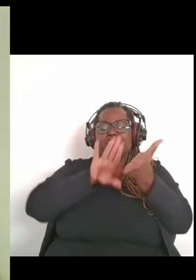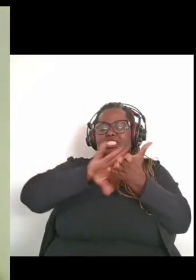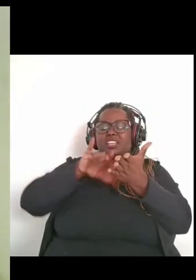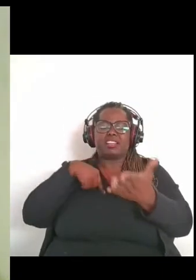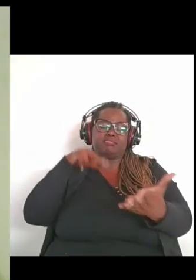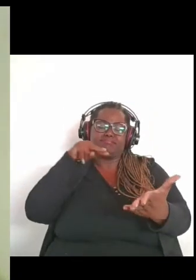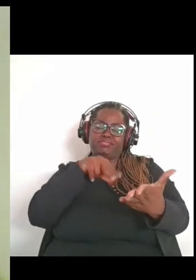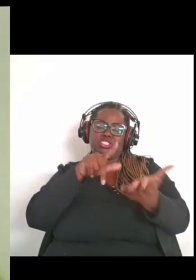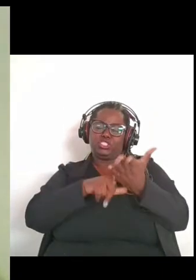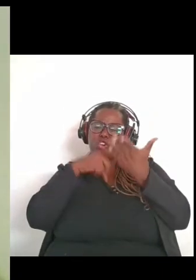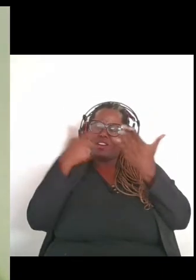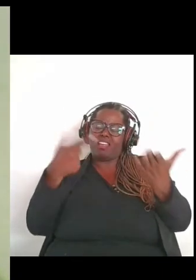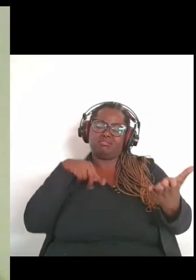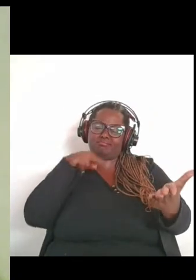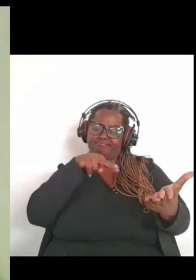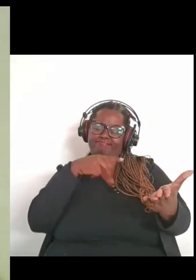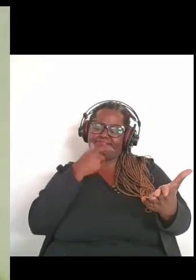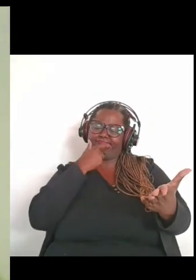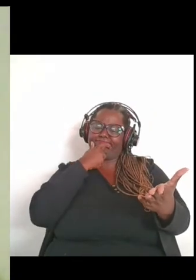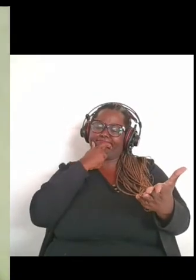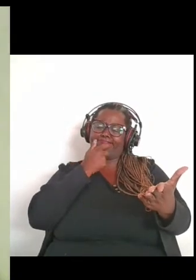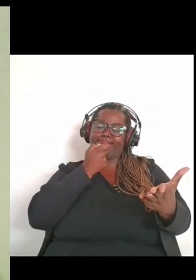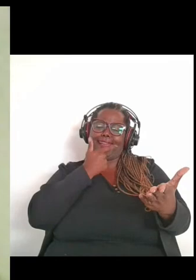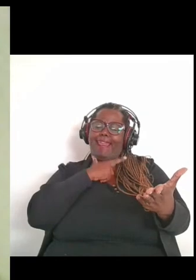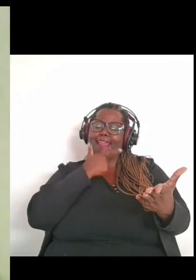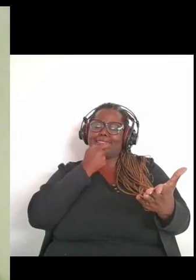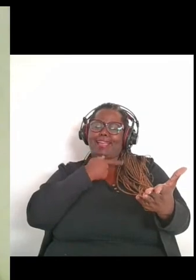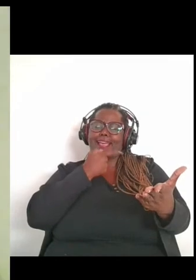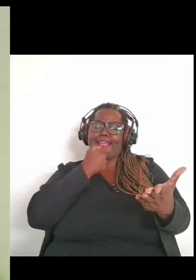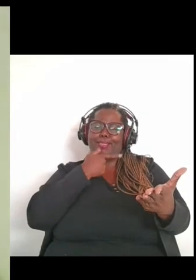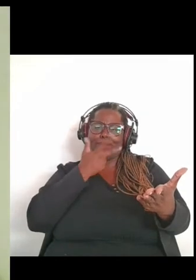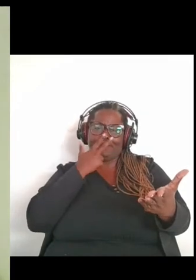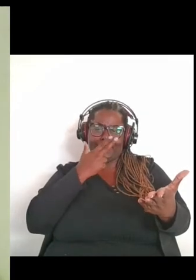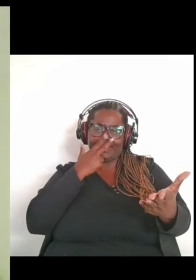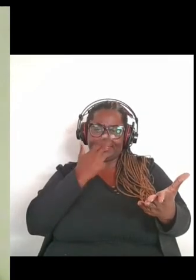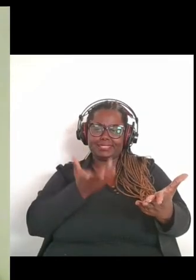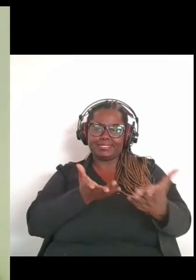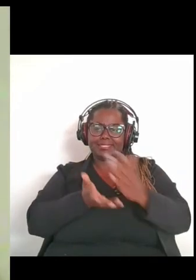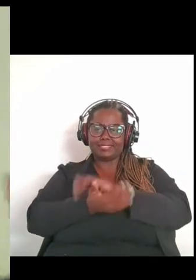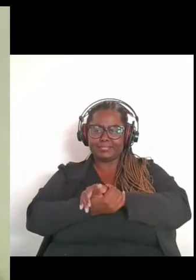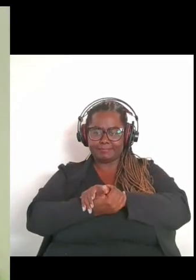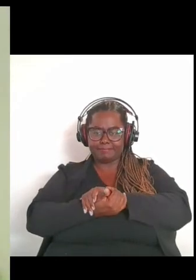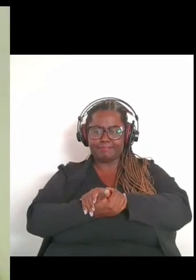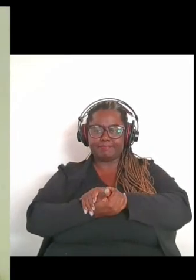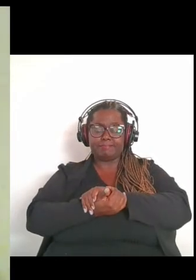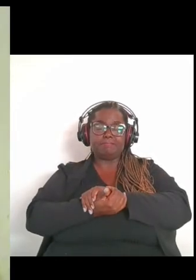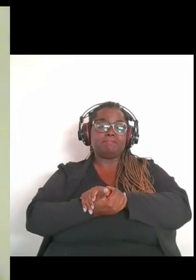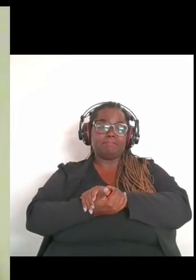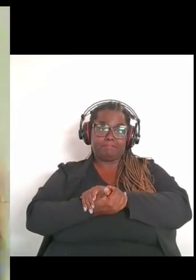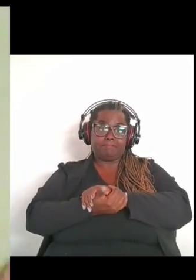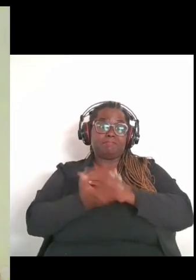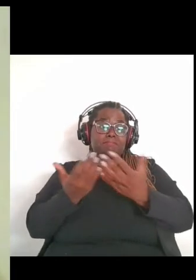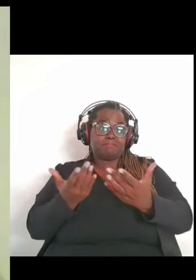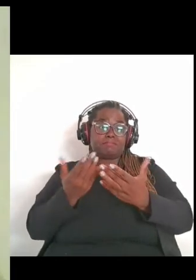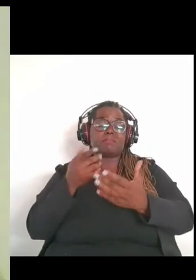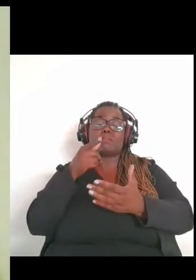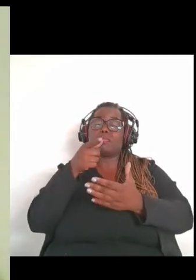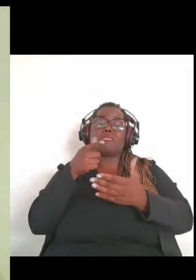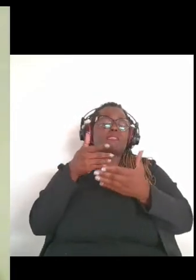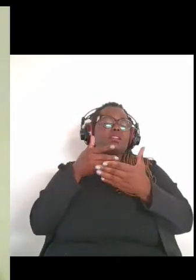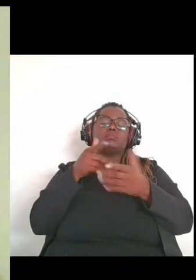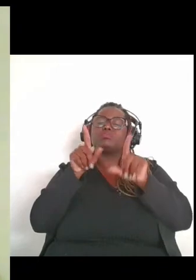and yeah we like every other group in the city that is non-white that is